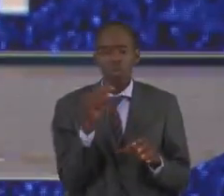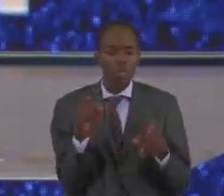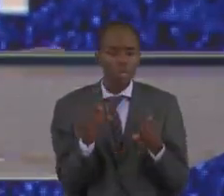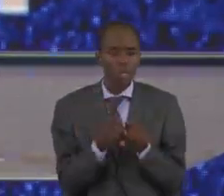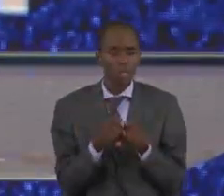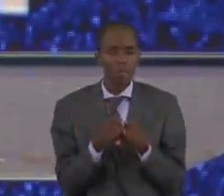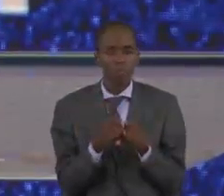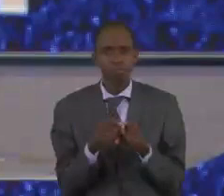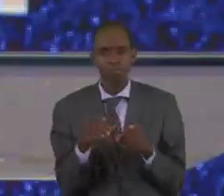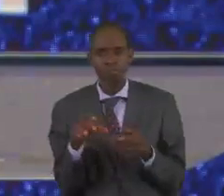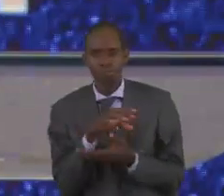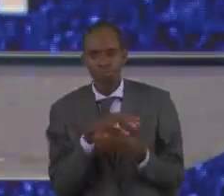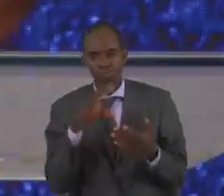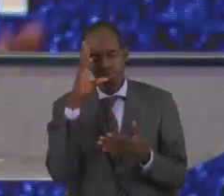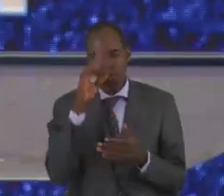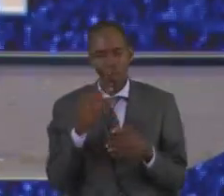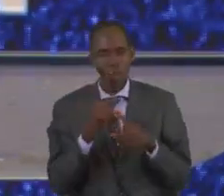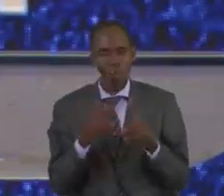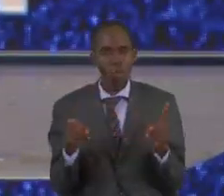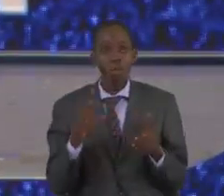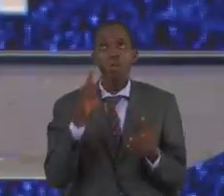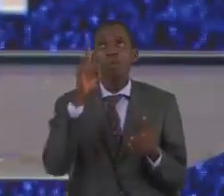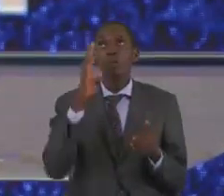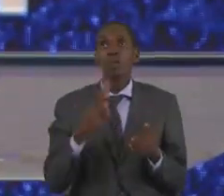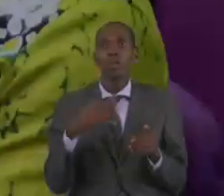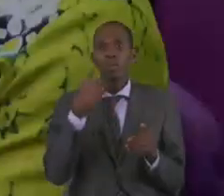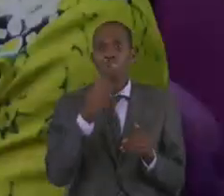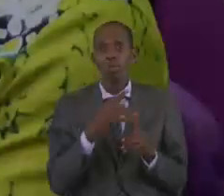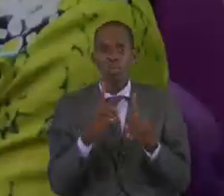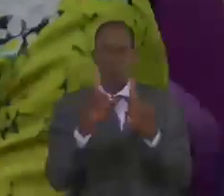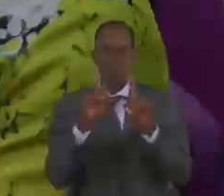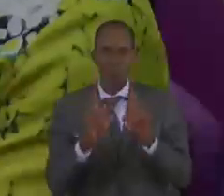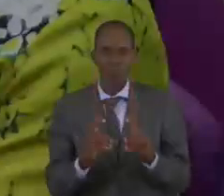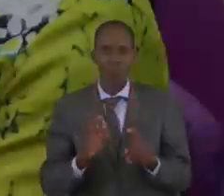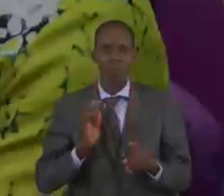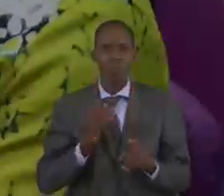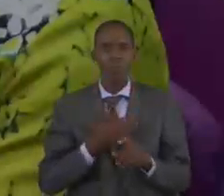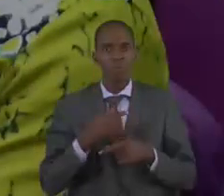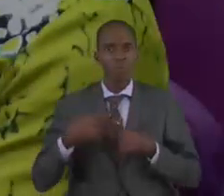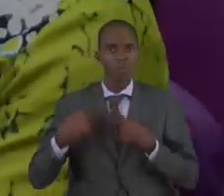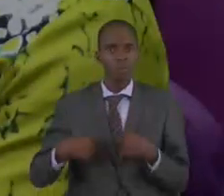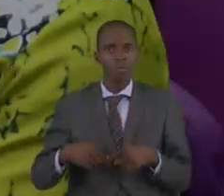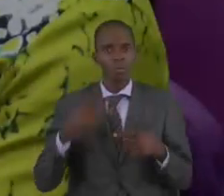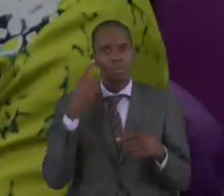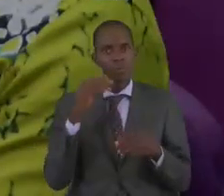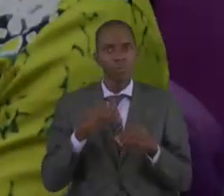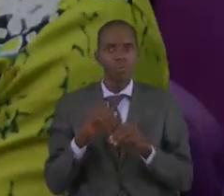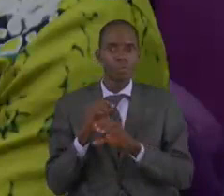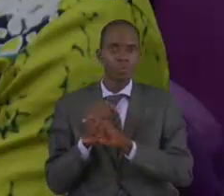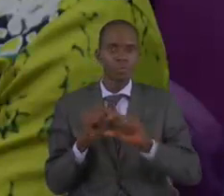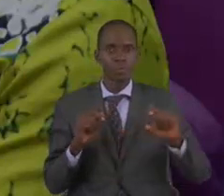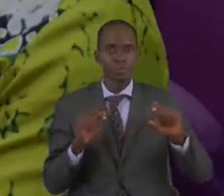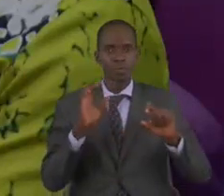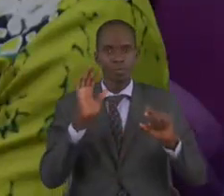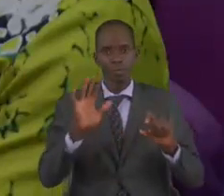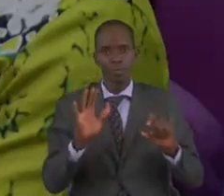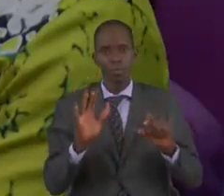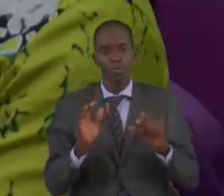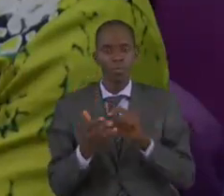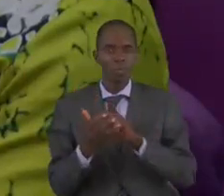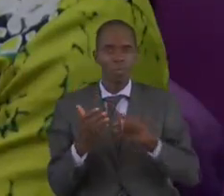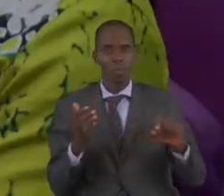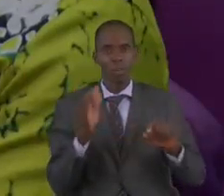God will try our hearts. And then in verse 5, he tells us, for neither